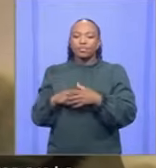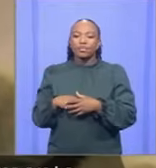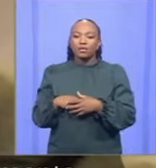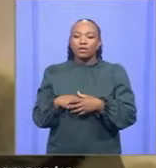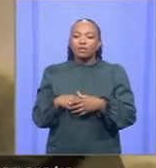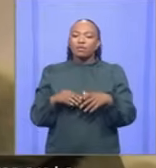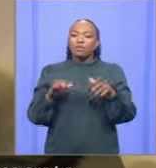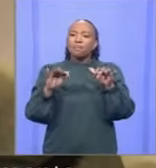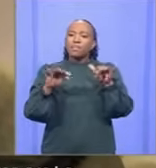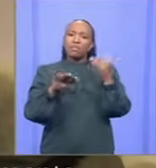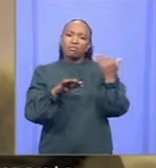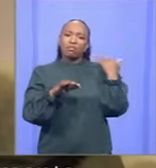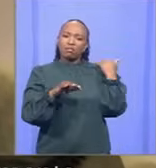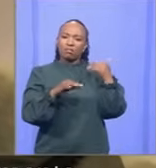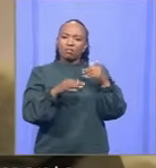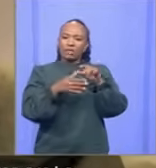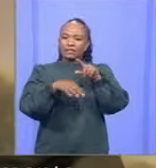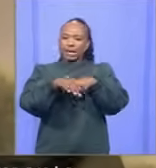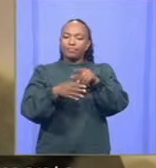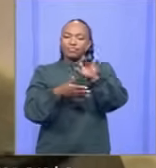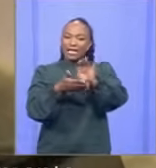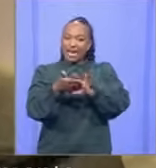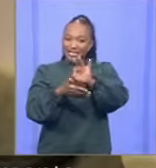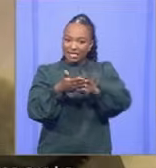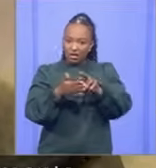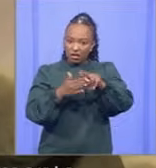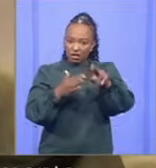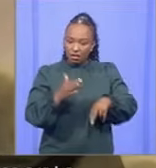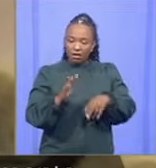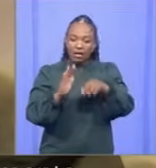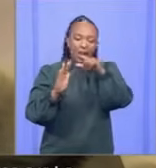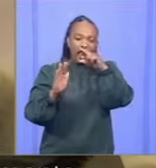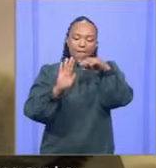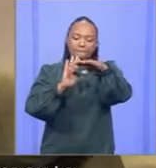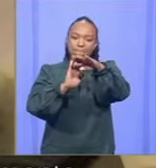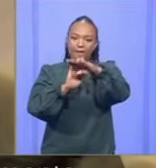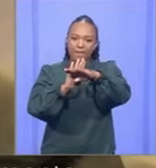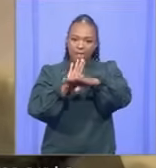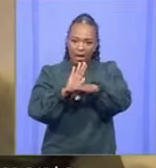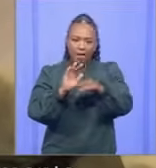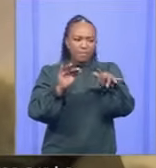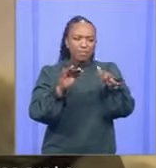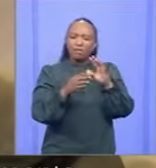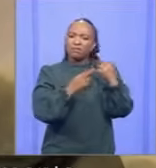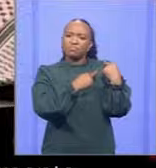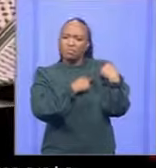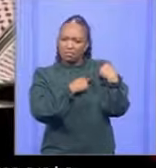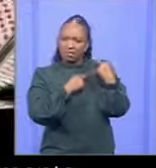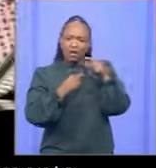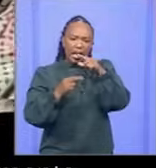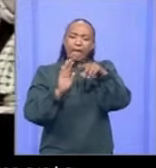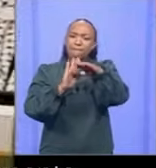was compromised by individuals who were given a responsibility to populate the list according to the names that they were given.